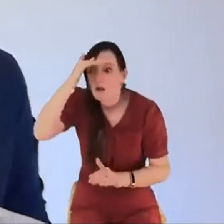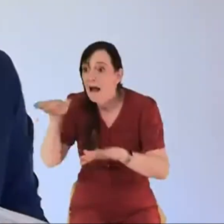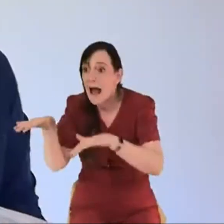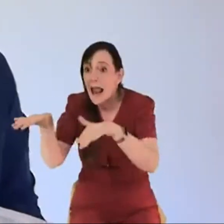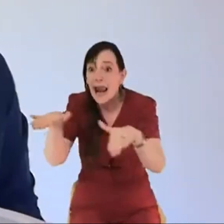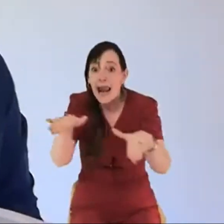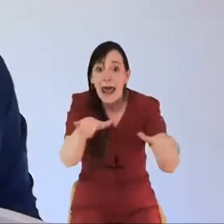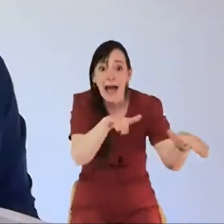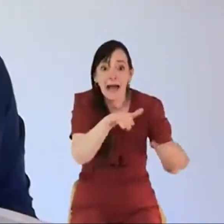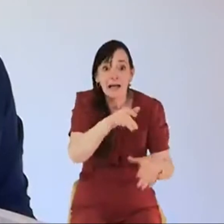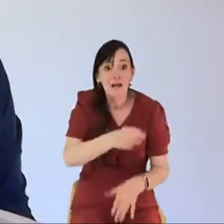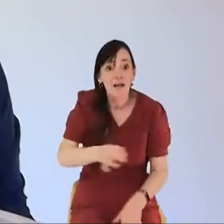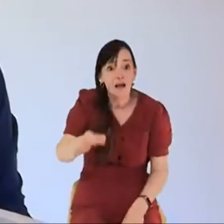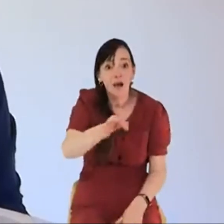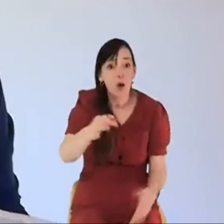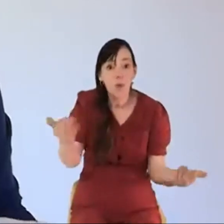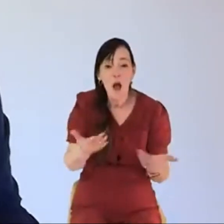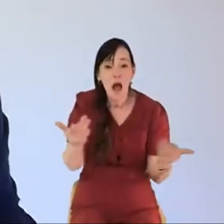going